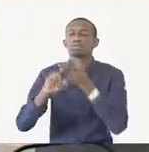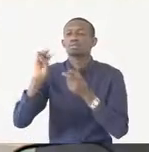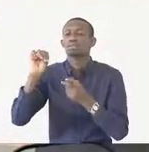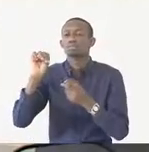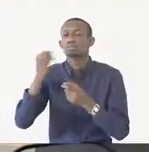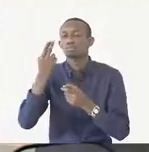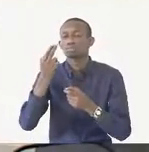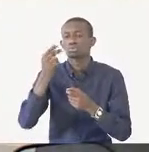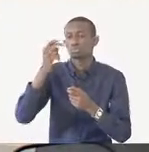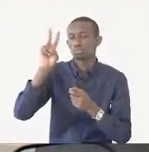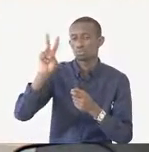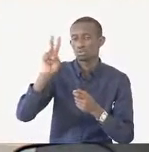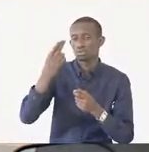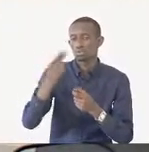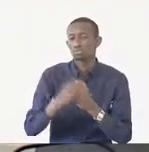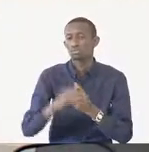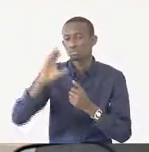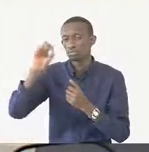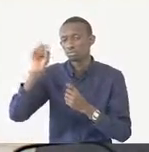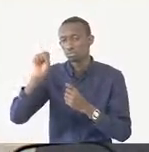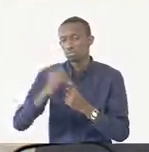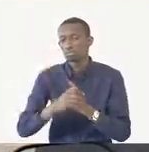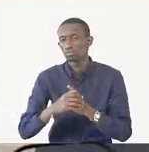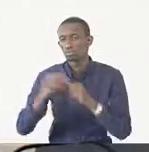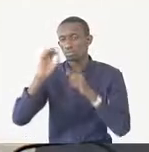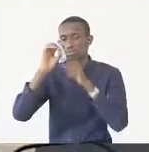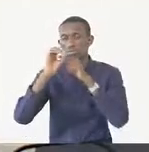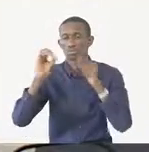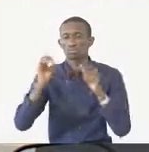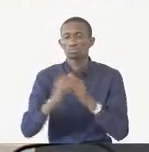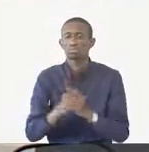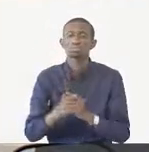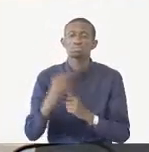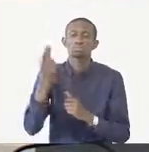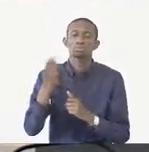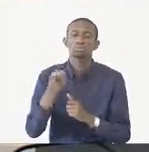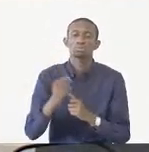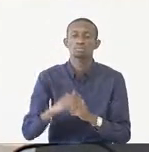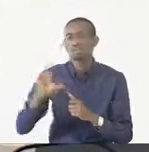V2 cosine theta 2. This is the conservation